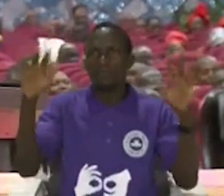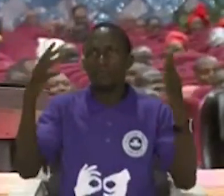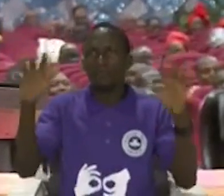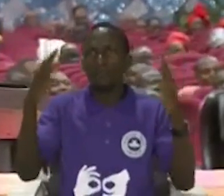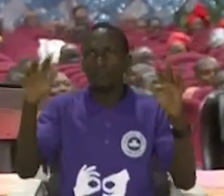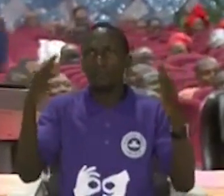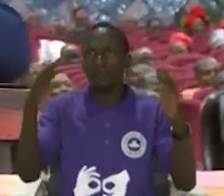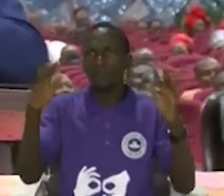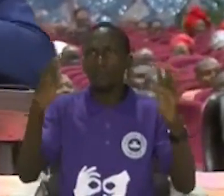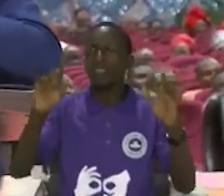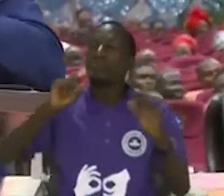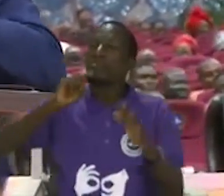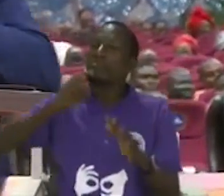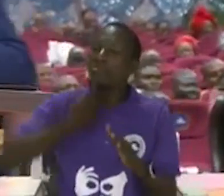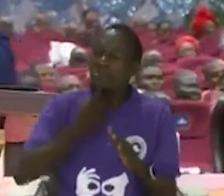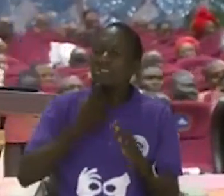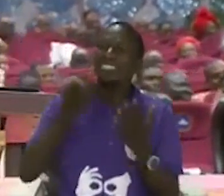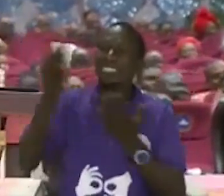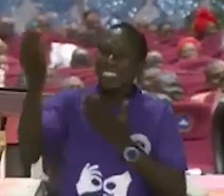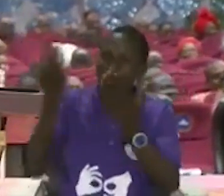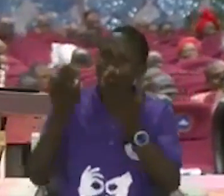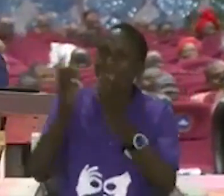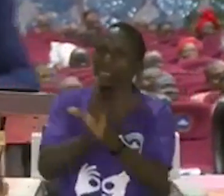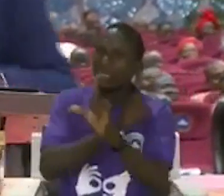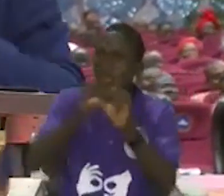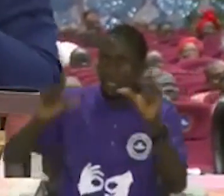Fervent serving the Lord.